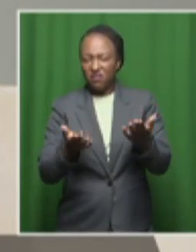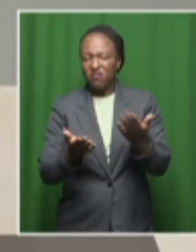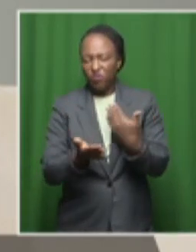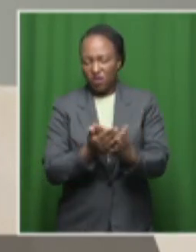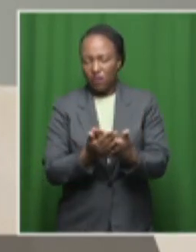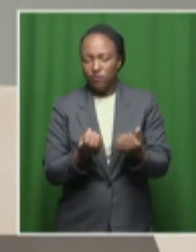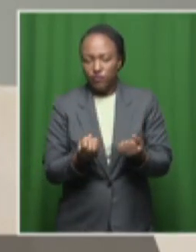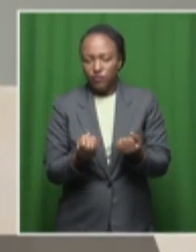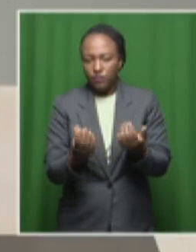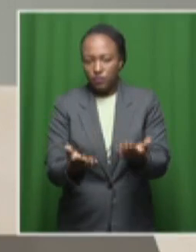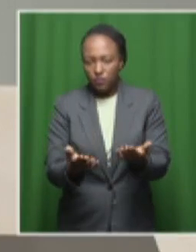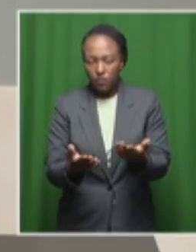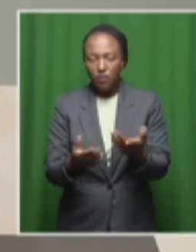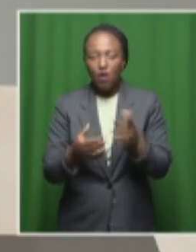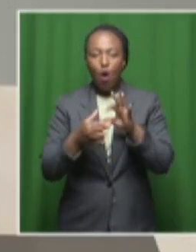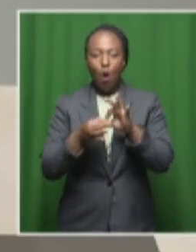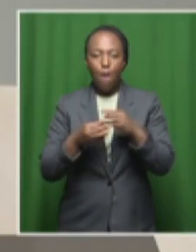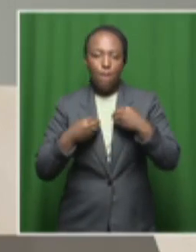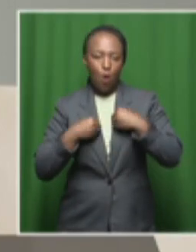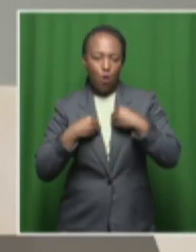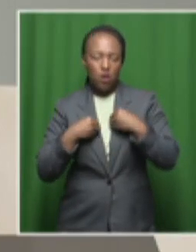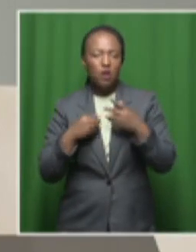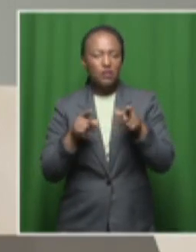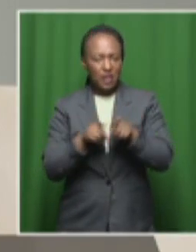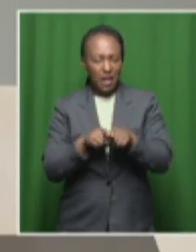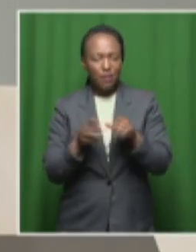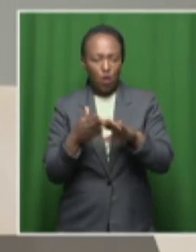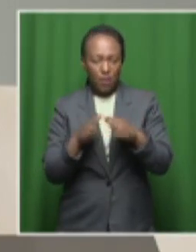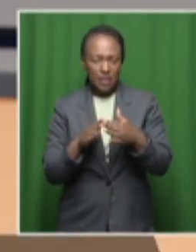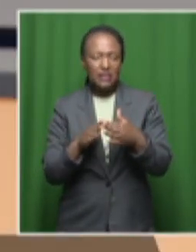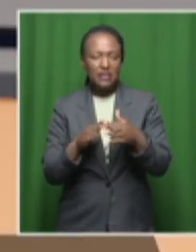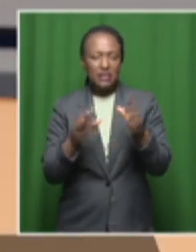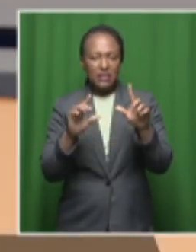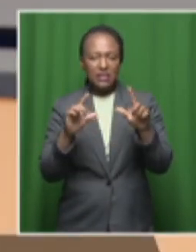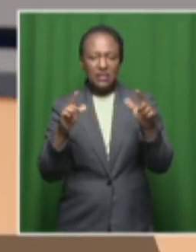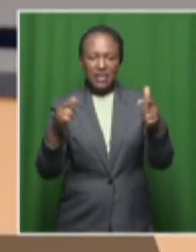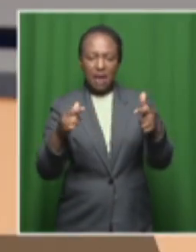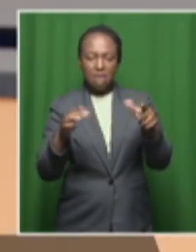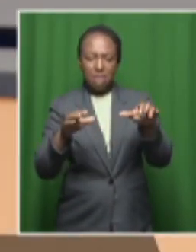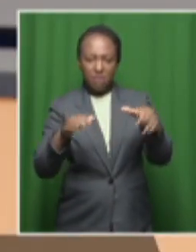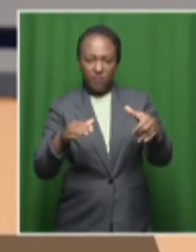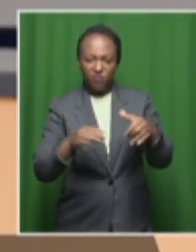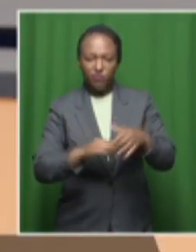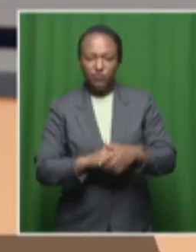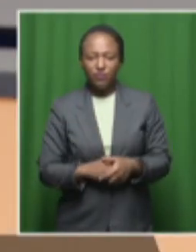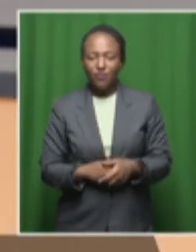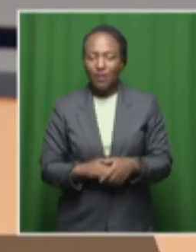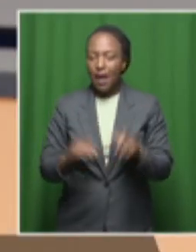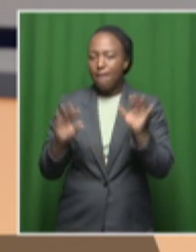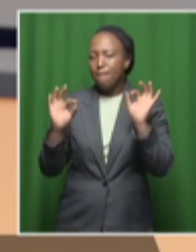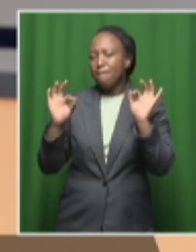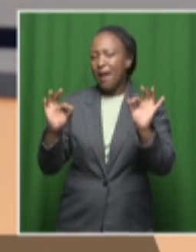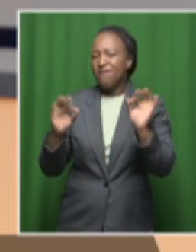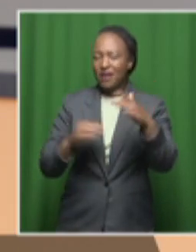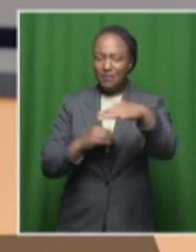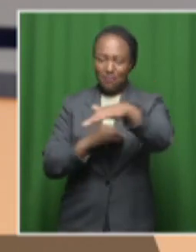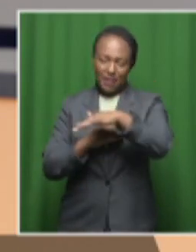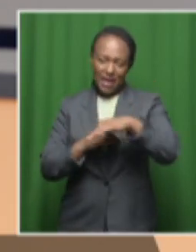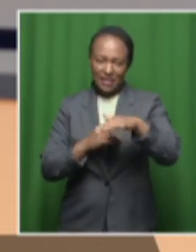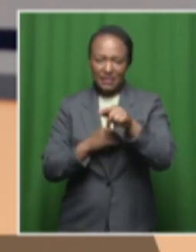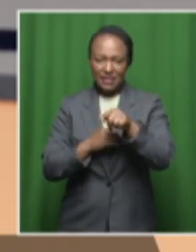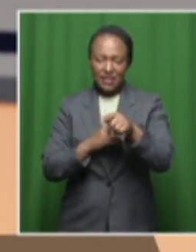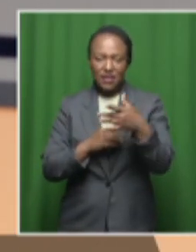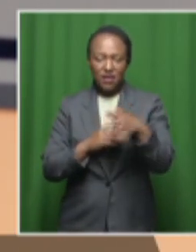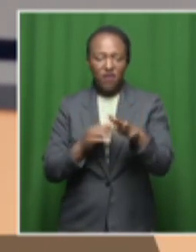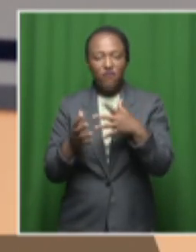the wiser, your homeowners, they need to come to the community scheme ombud service. And you find the perfect place to just find everyone that you